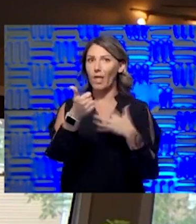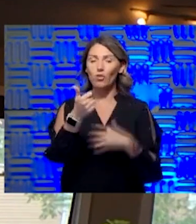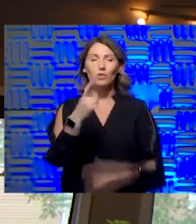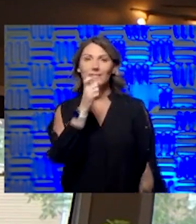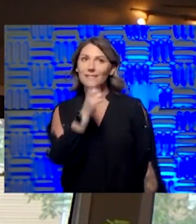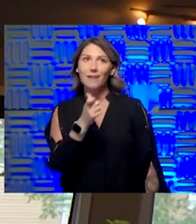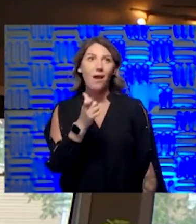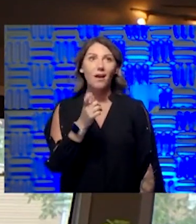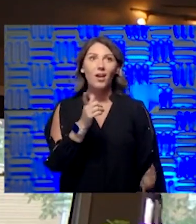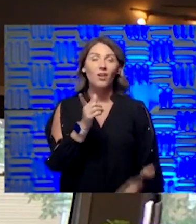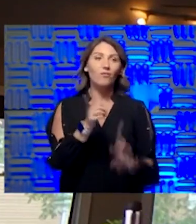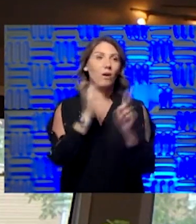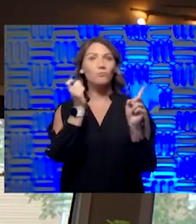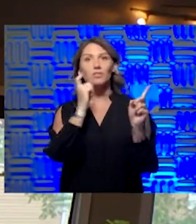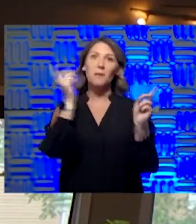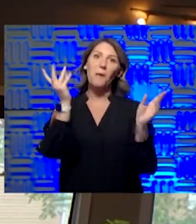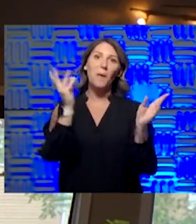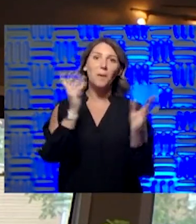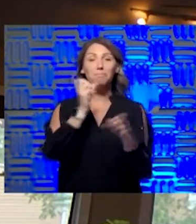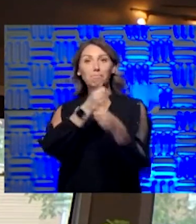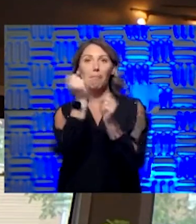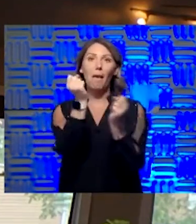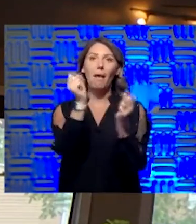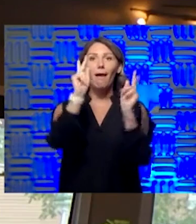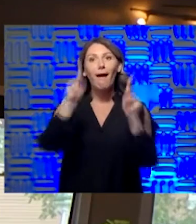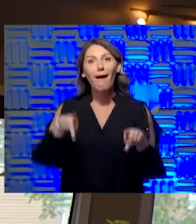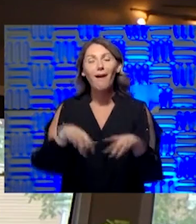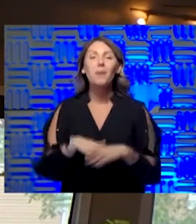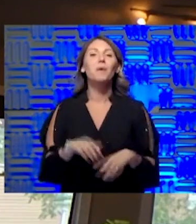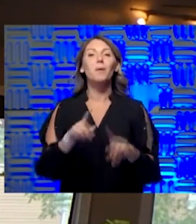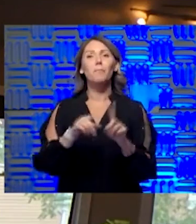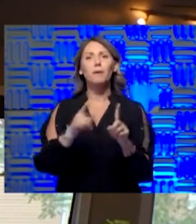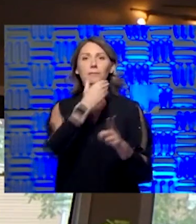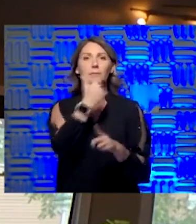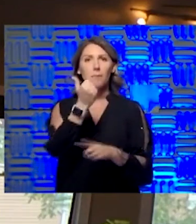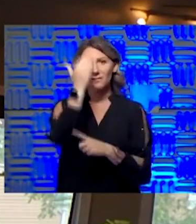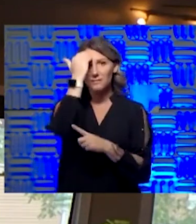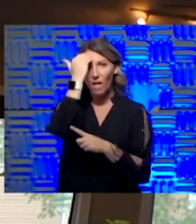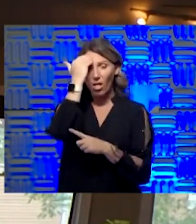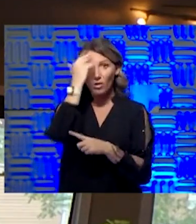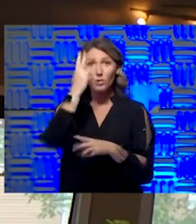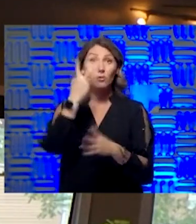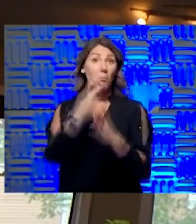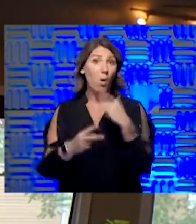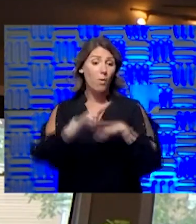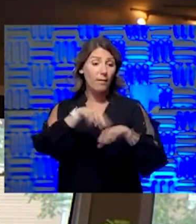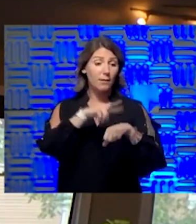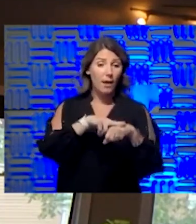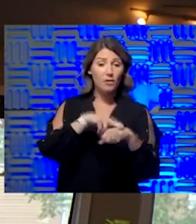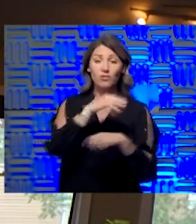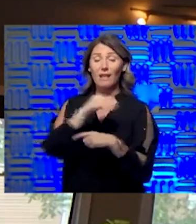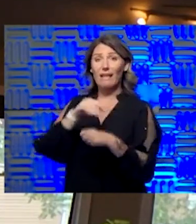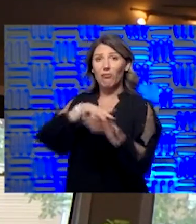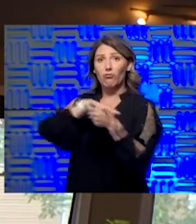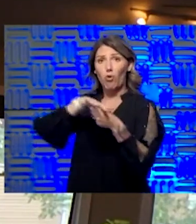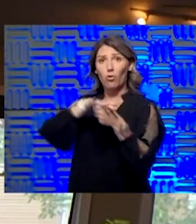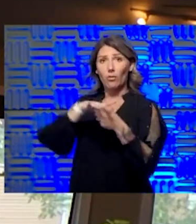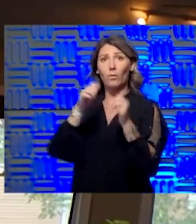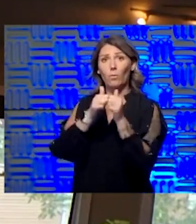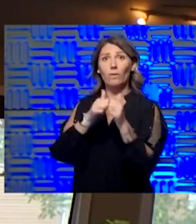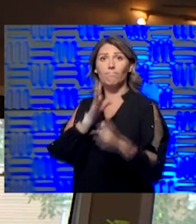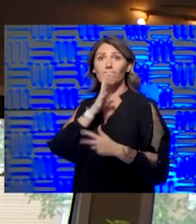very mild symptoms, just as you said. I'm not aware that we've really seen too many of the pediatric patients